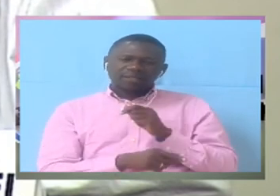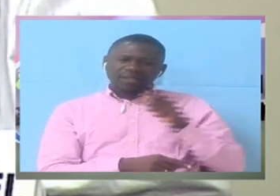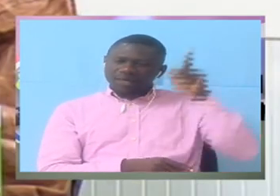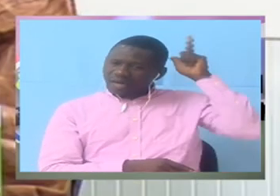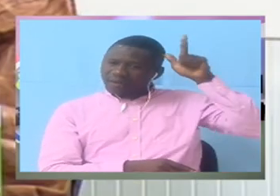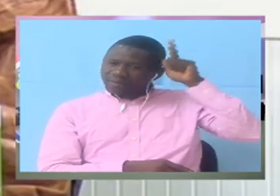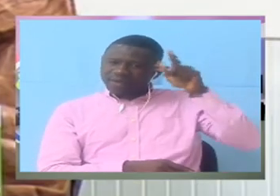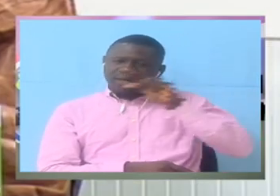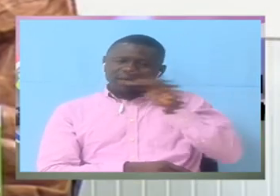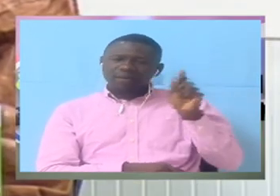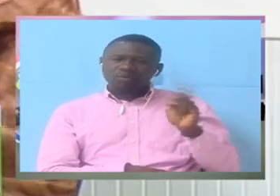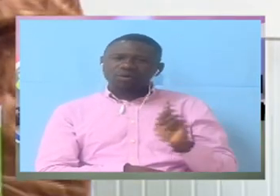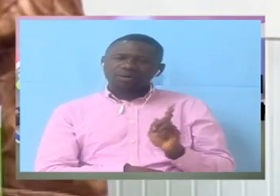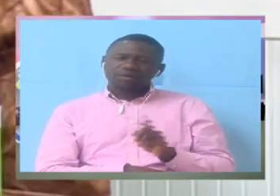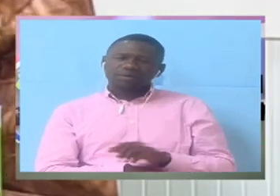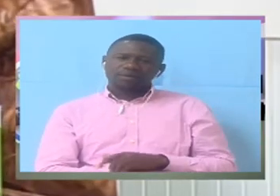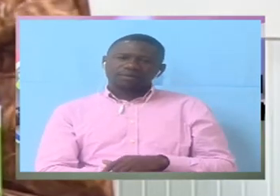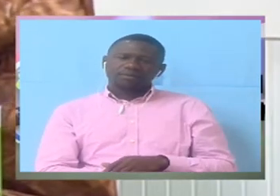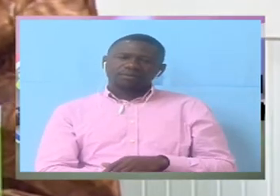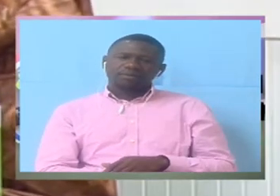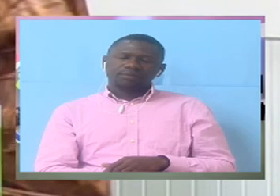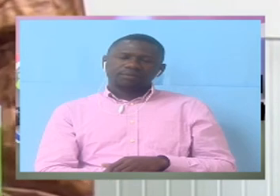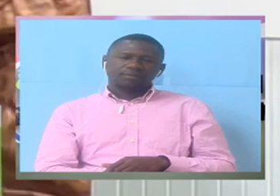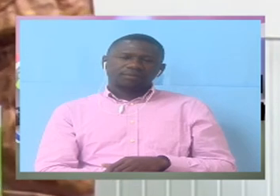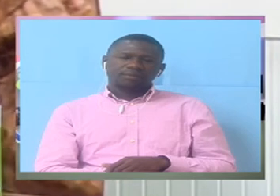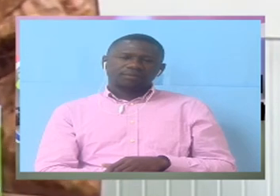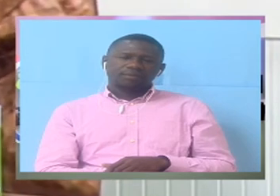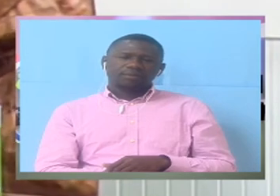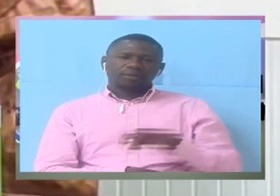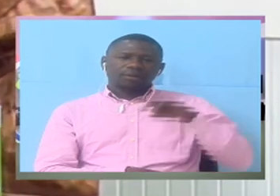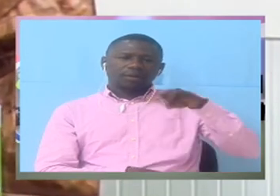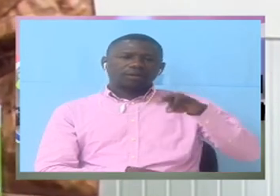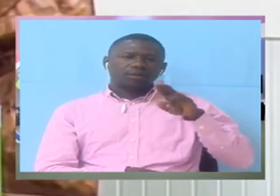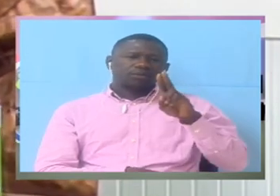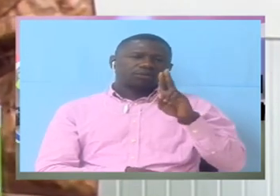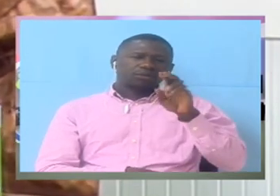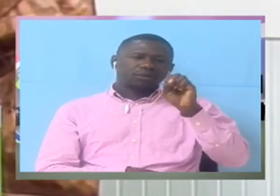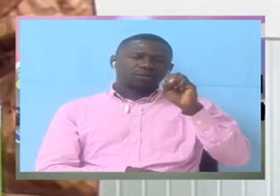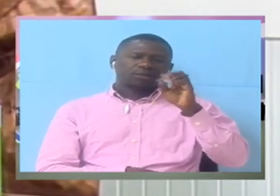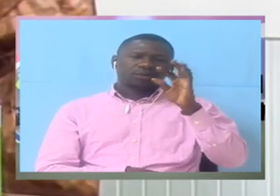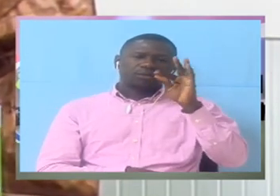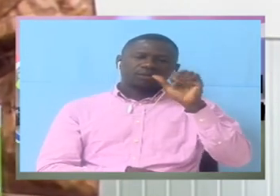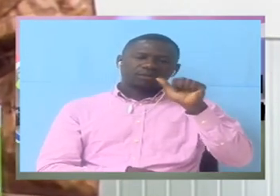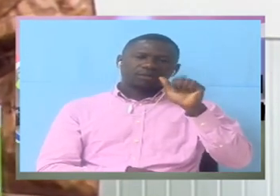community. Mustafa Macaroni. They call him Mustafa Macaroni.